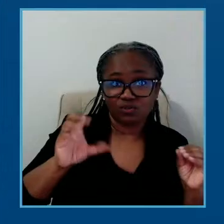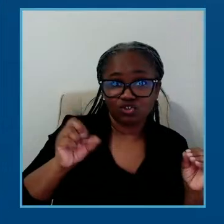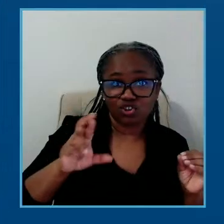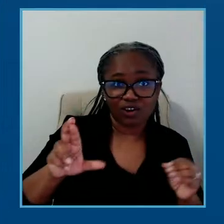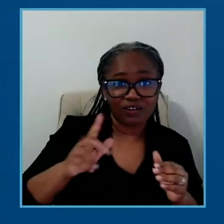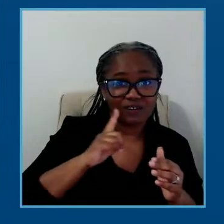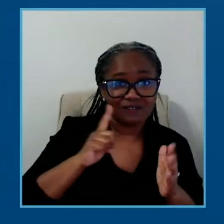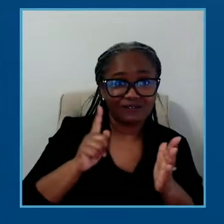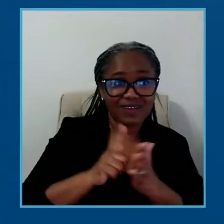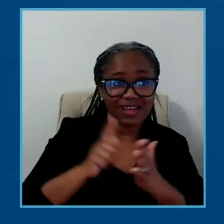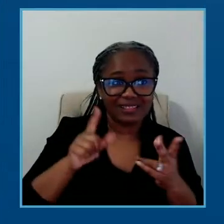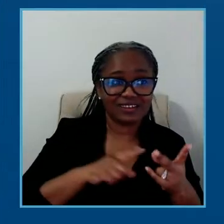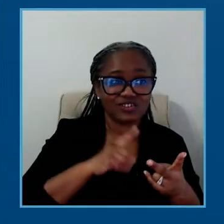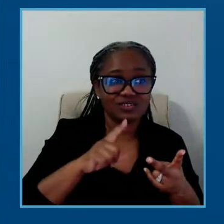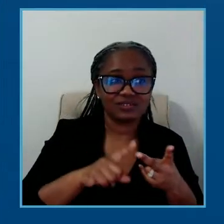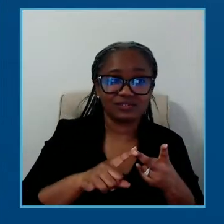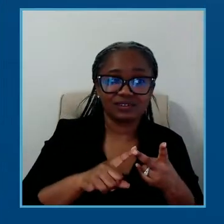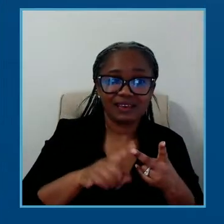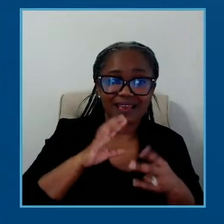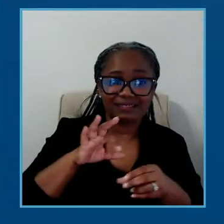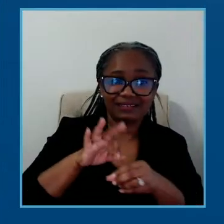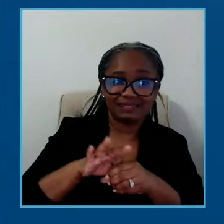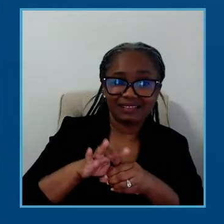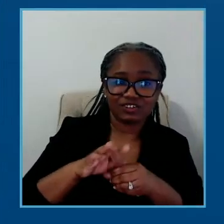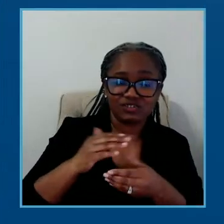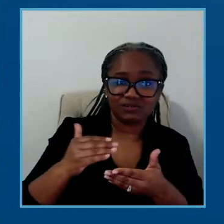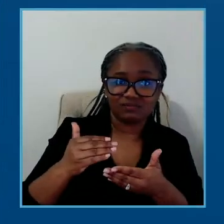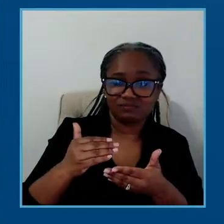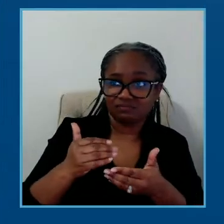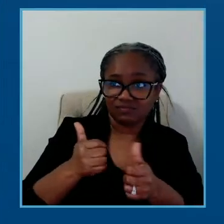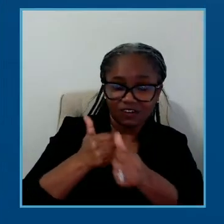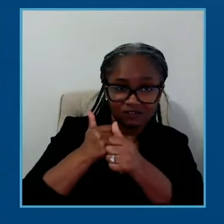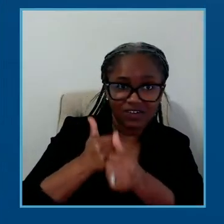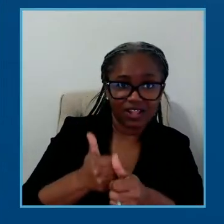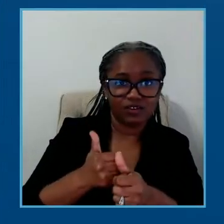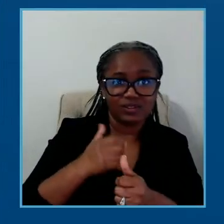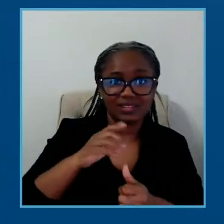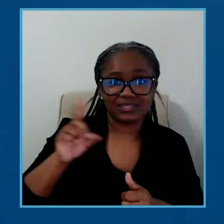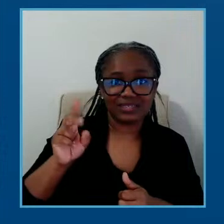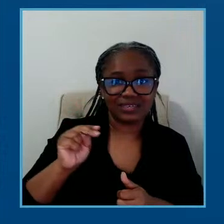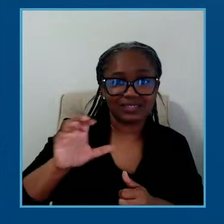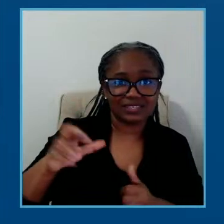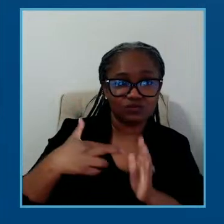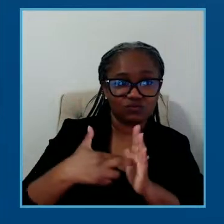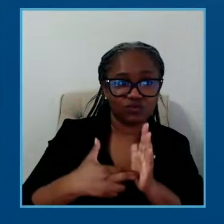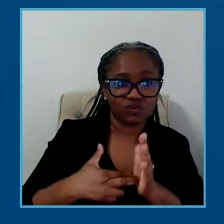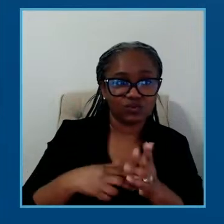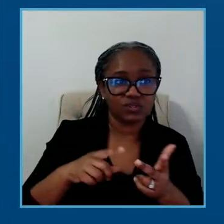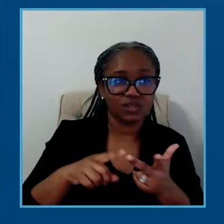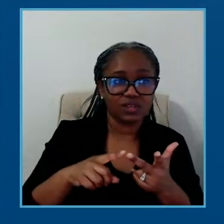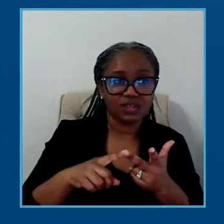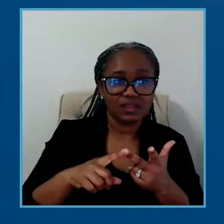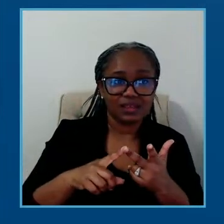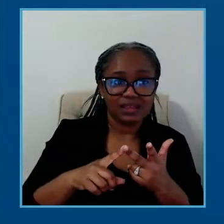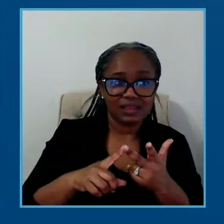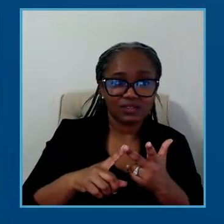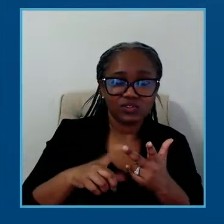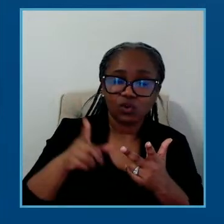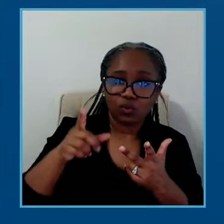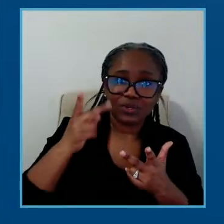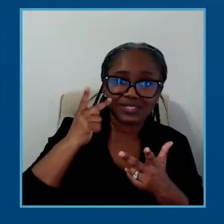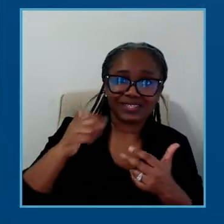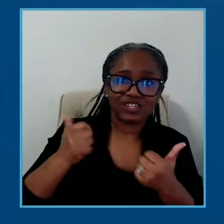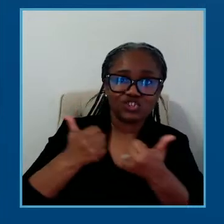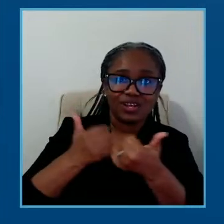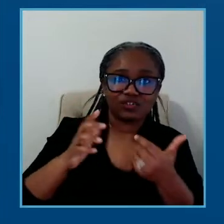is reverting almost purely to an argument that there was a problem under Robert's Rules of Order. But